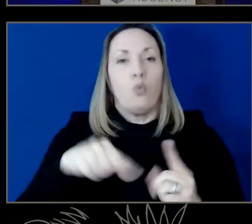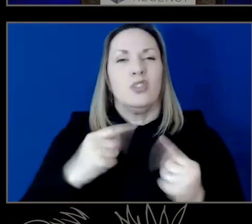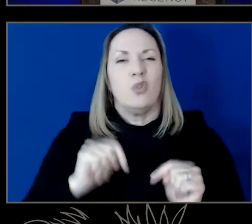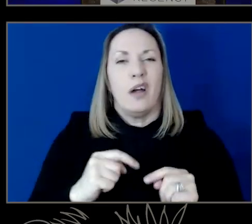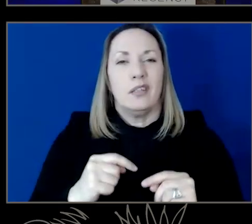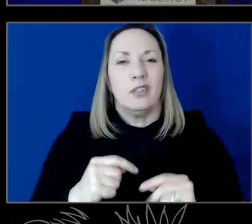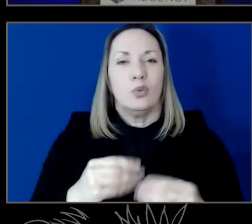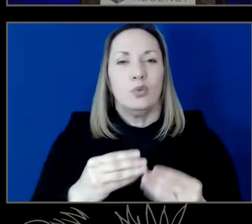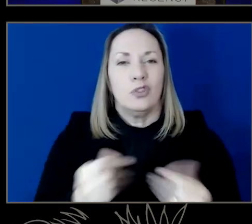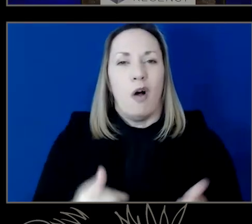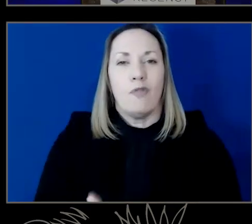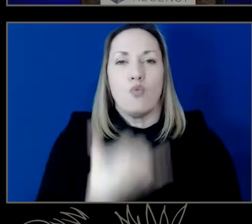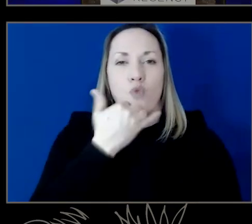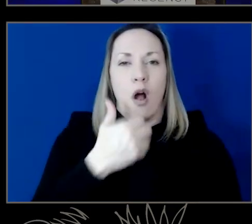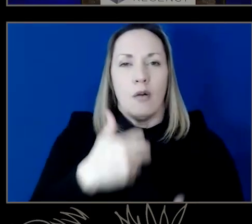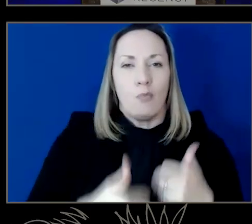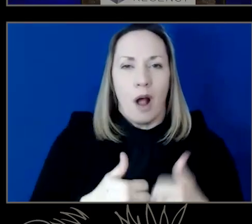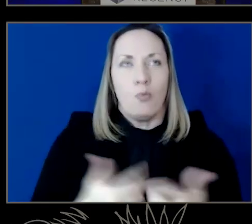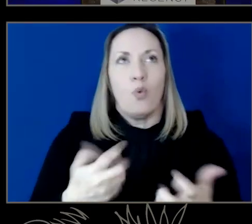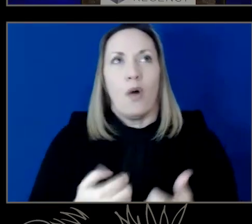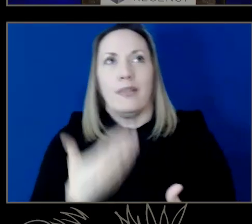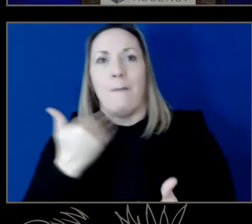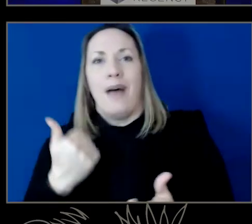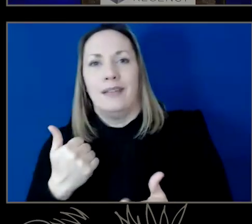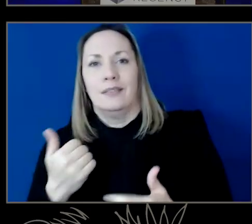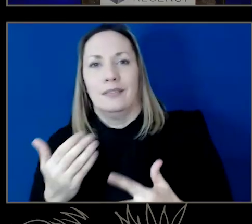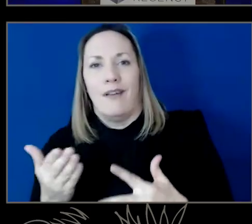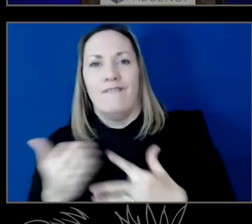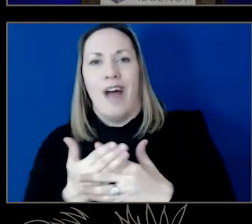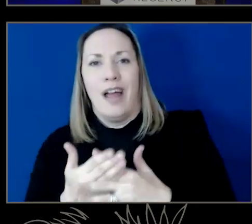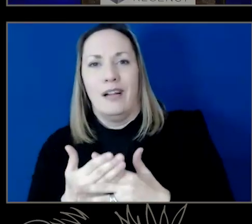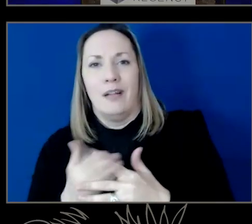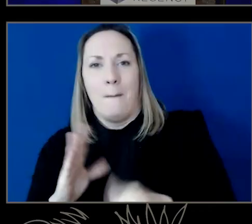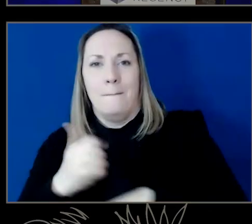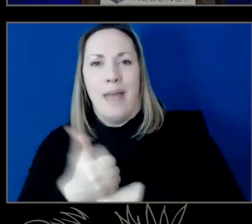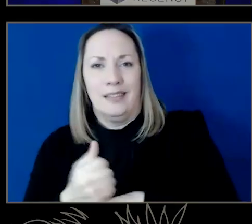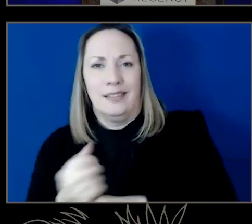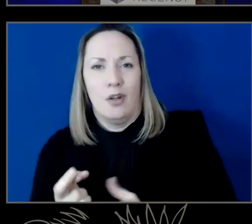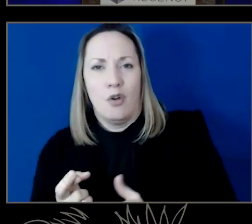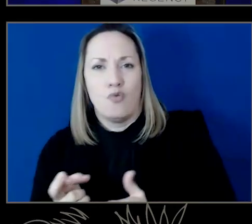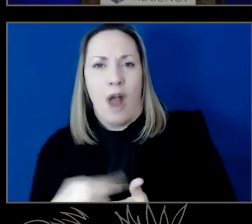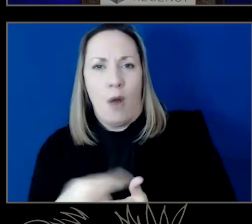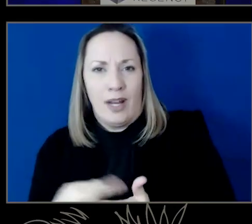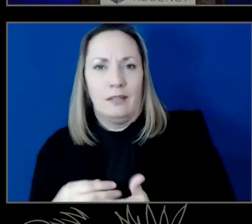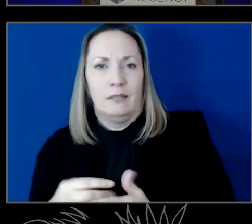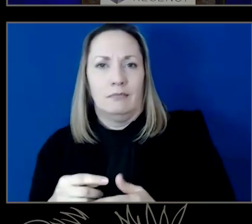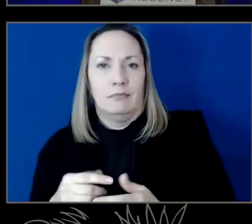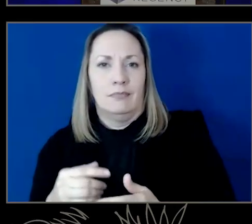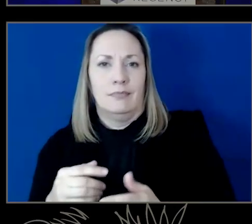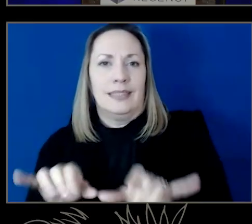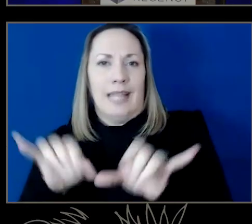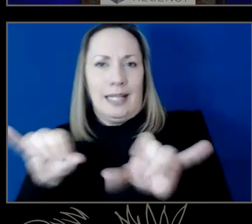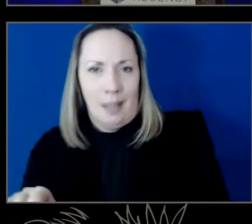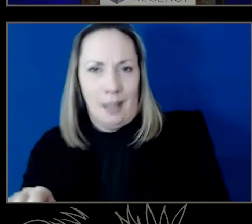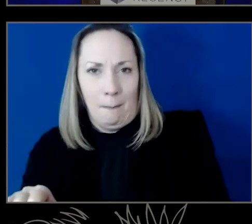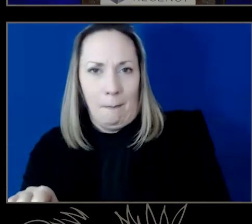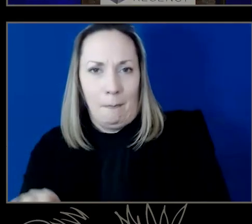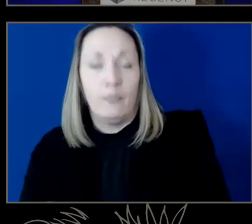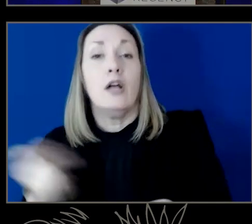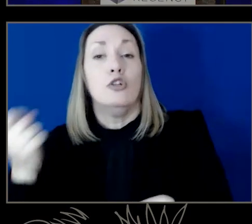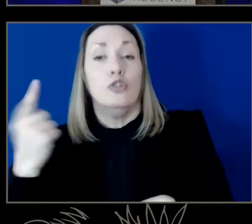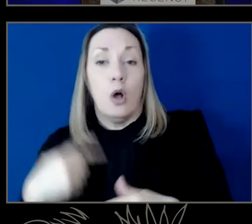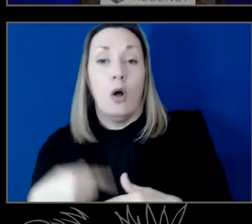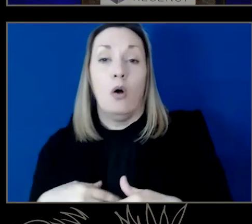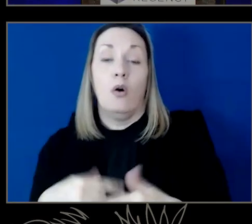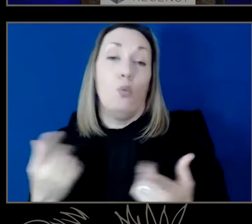best file route system, file-based routing system. So instead, we kind of took